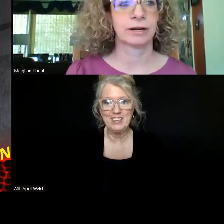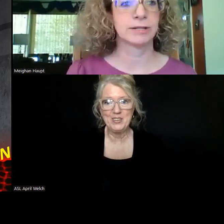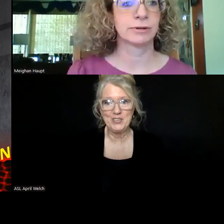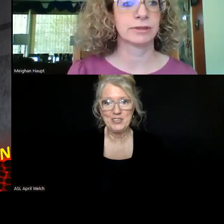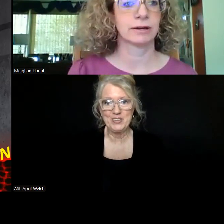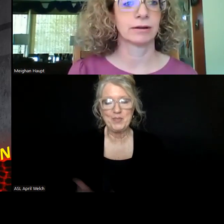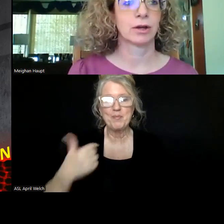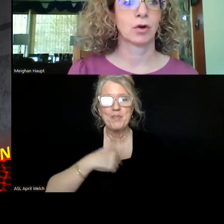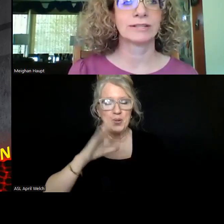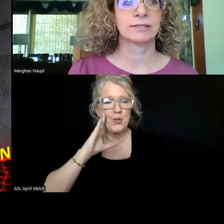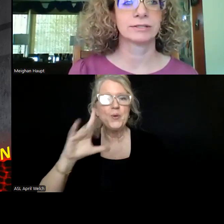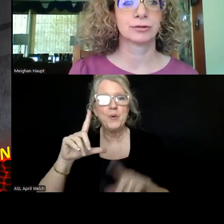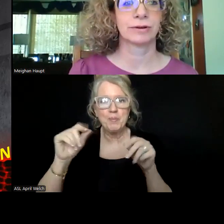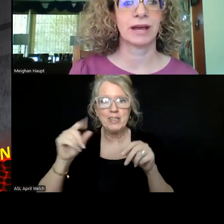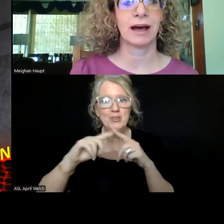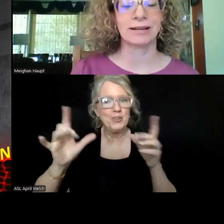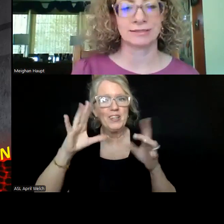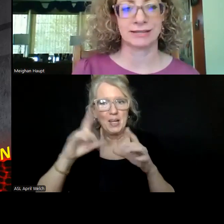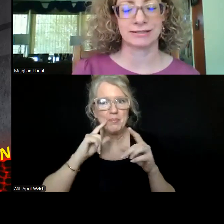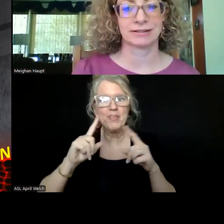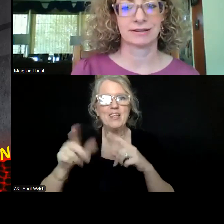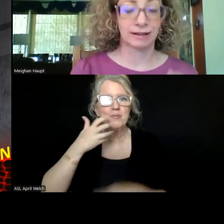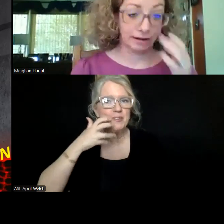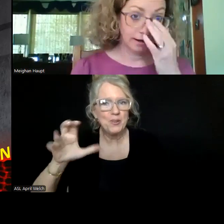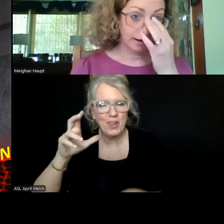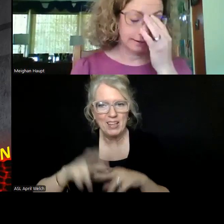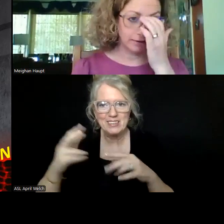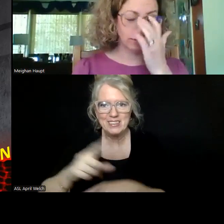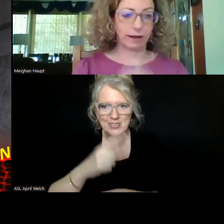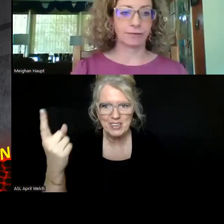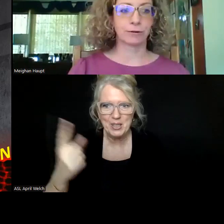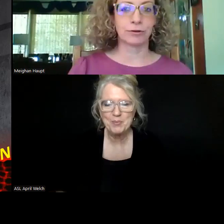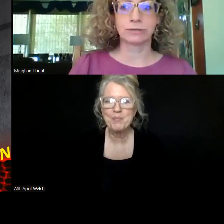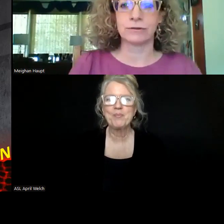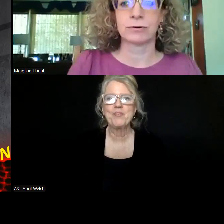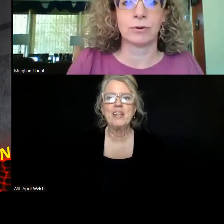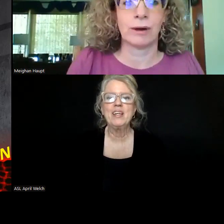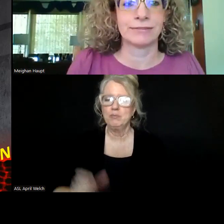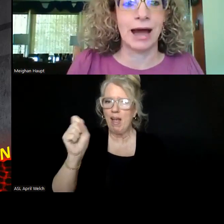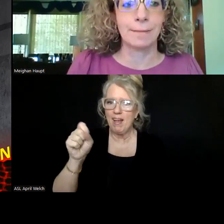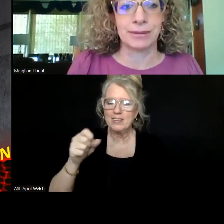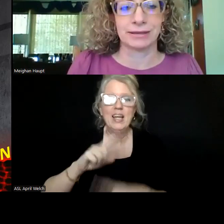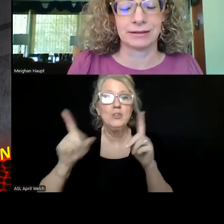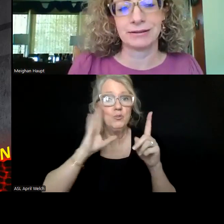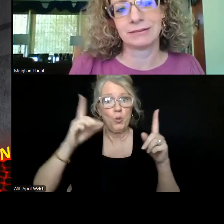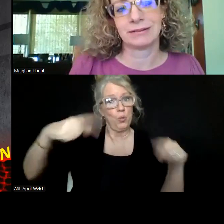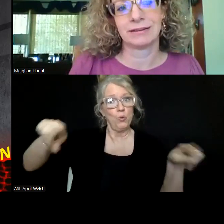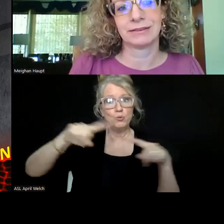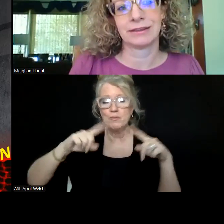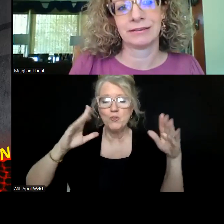We're going to be doing the Crisis Trivia Hot Seat. Now, for those of you who have not